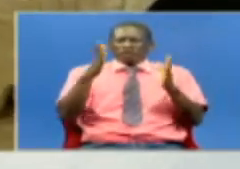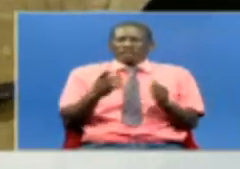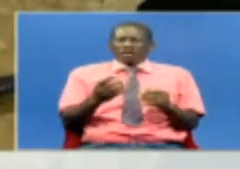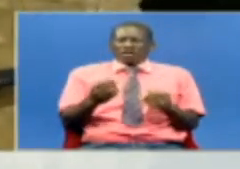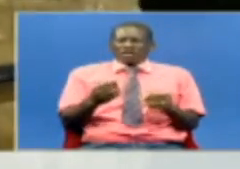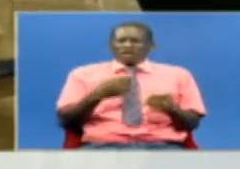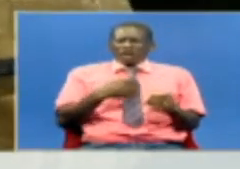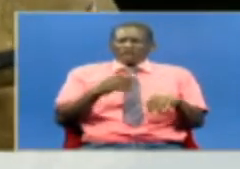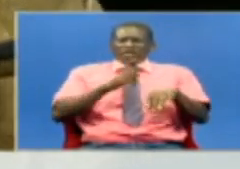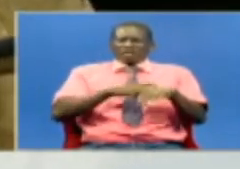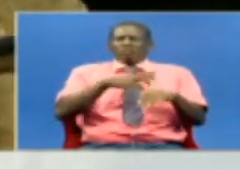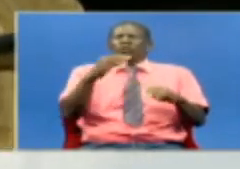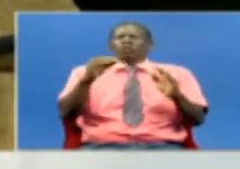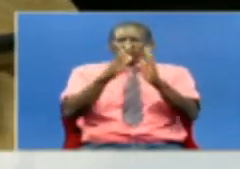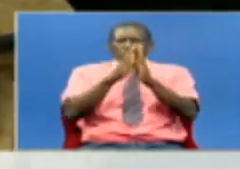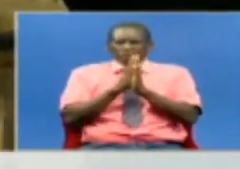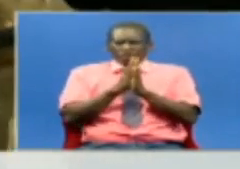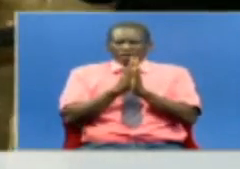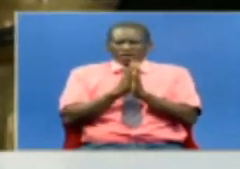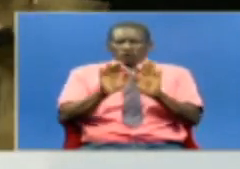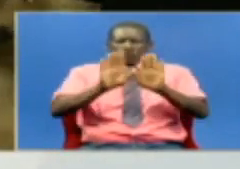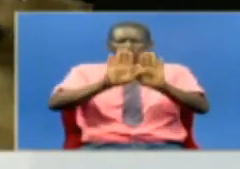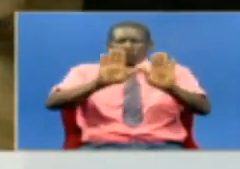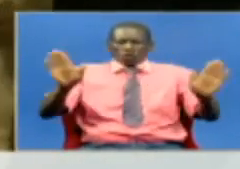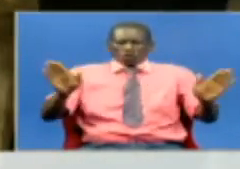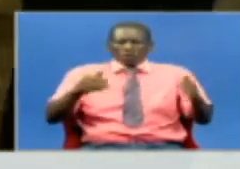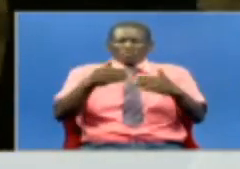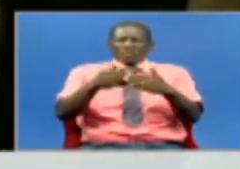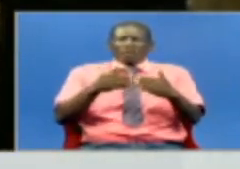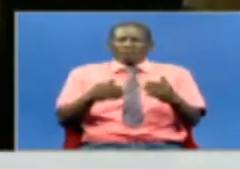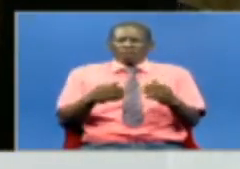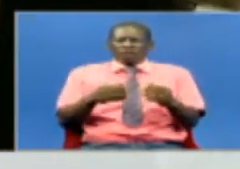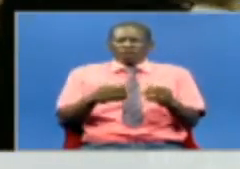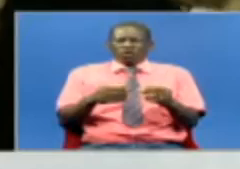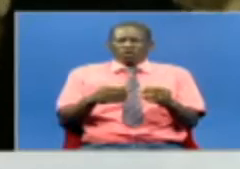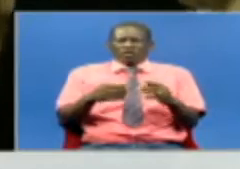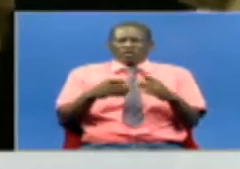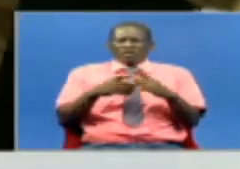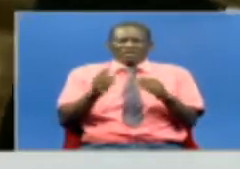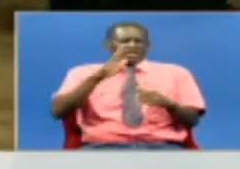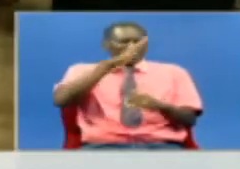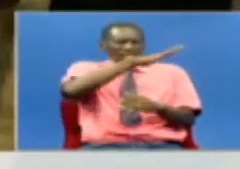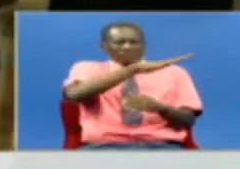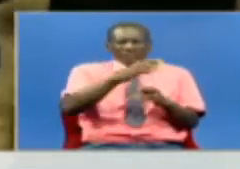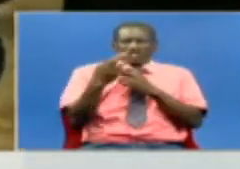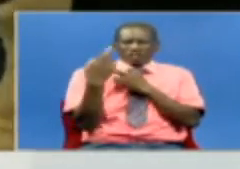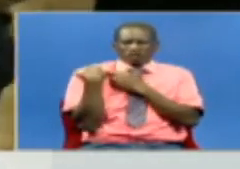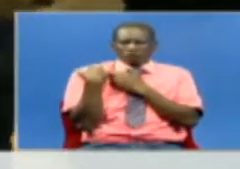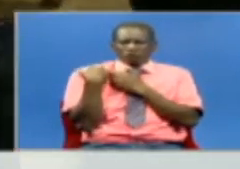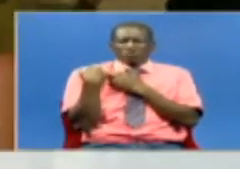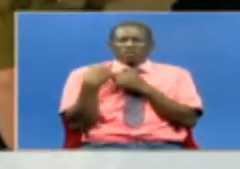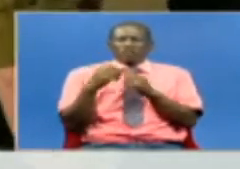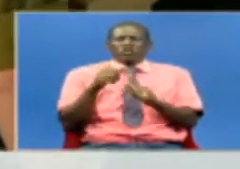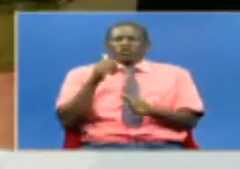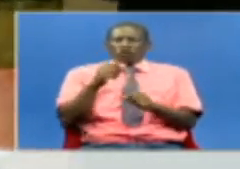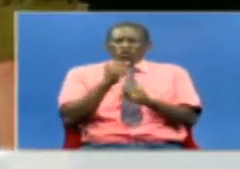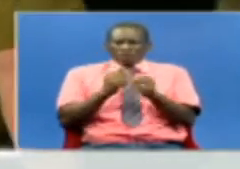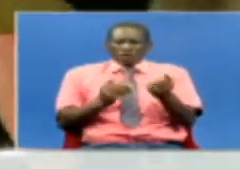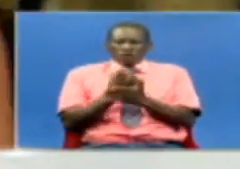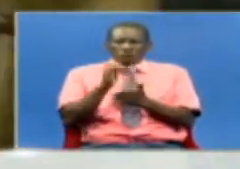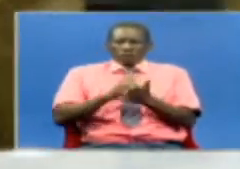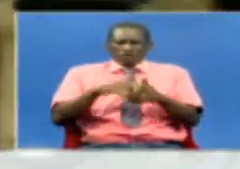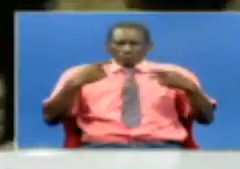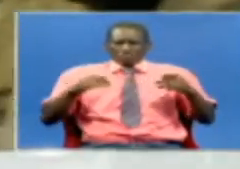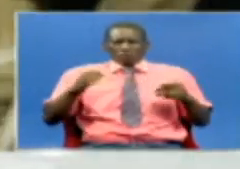time to go for prayer at the wall before setting out on the evening's duty, that of making sure the people